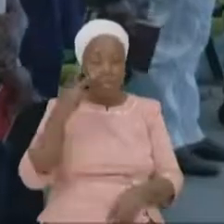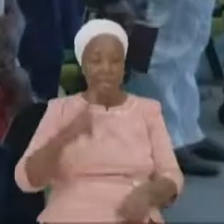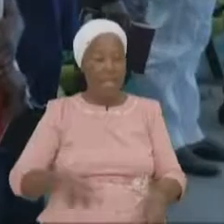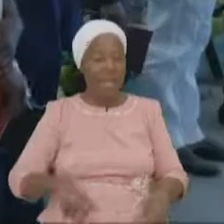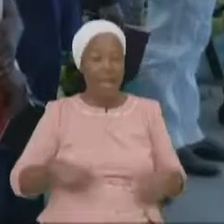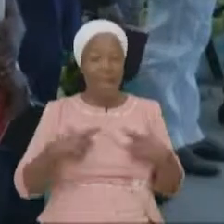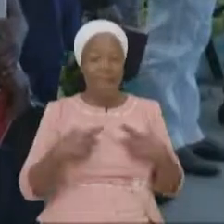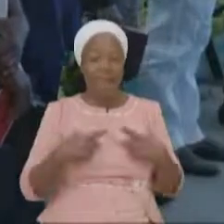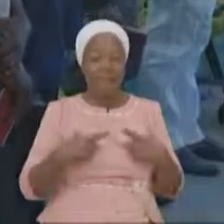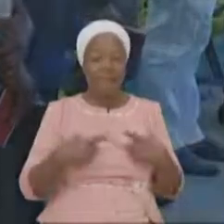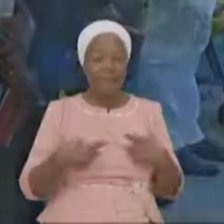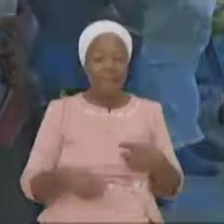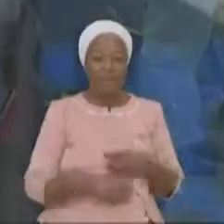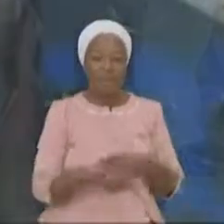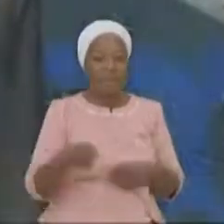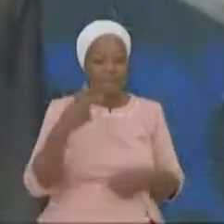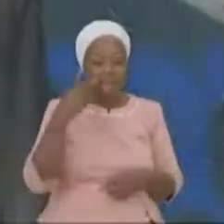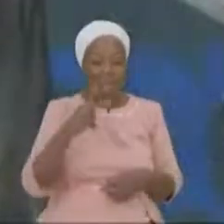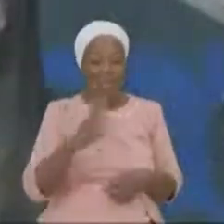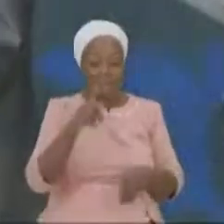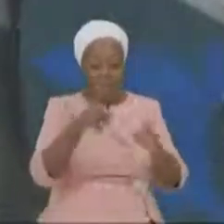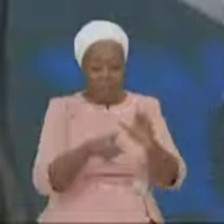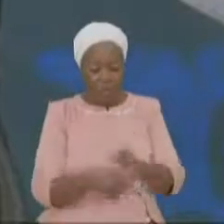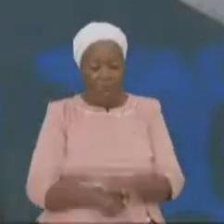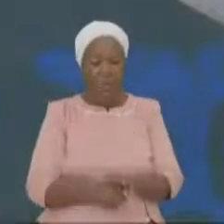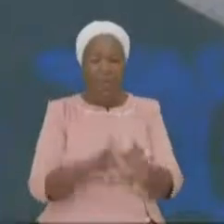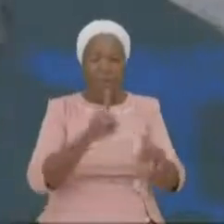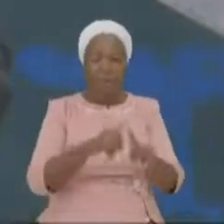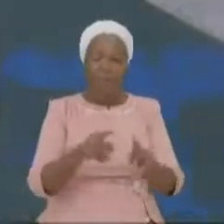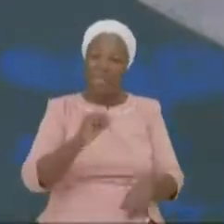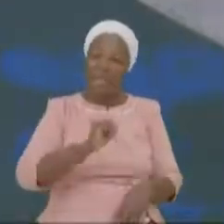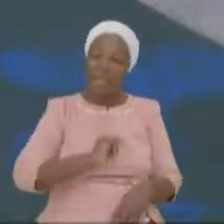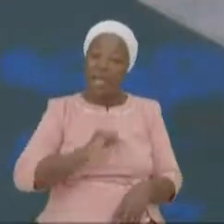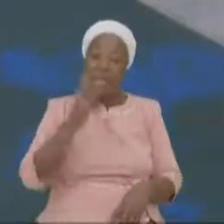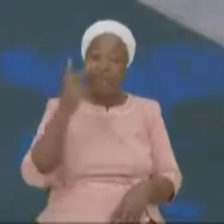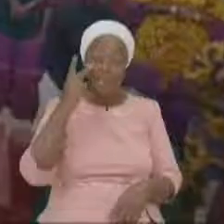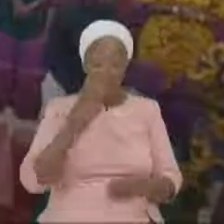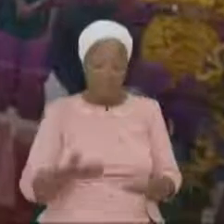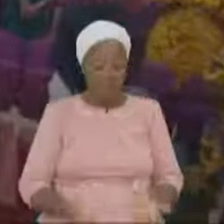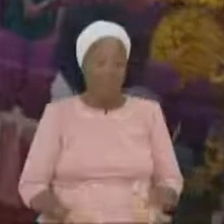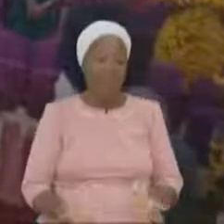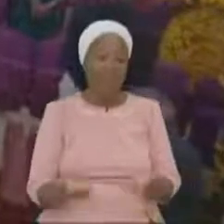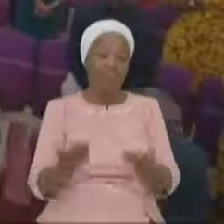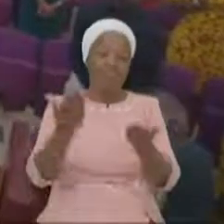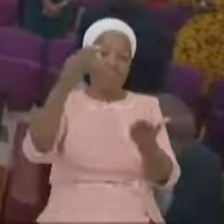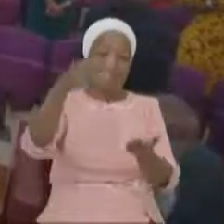They see oppression, I see upliftment.